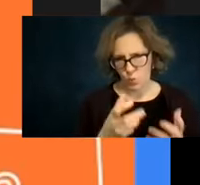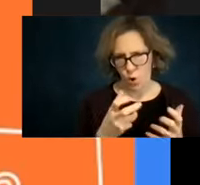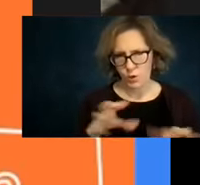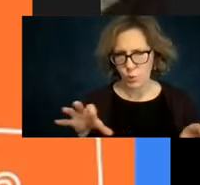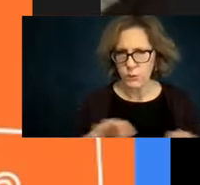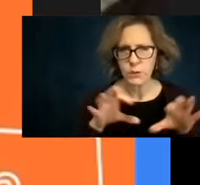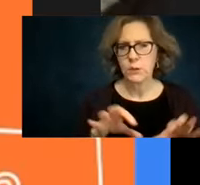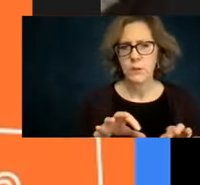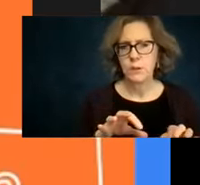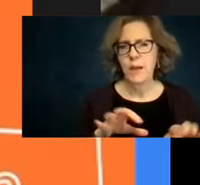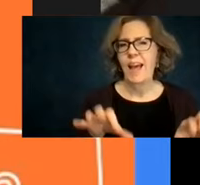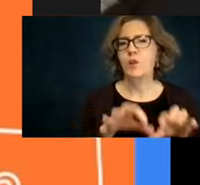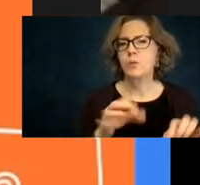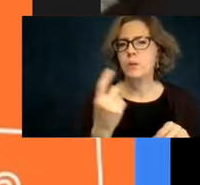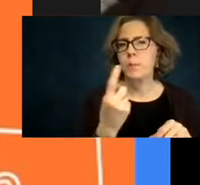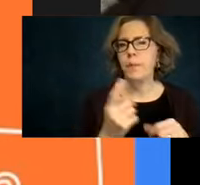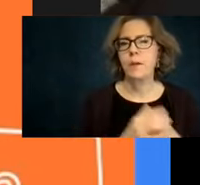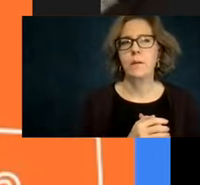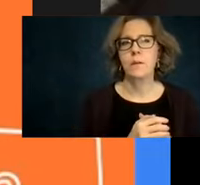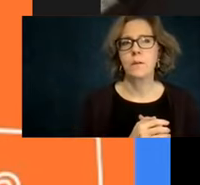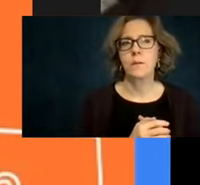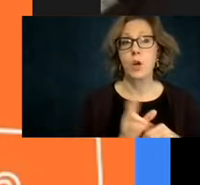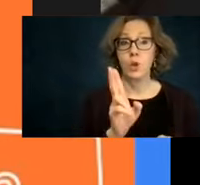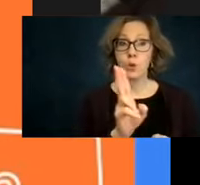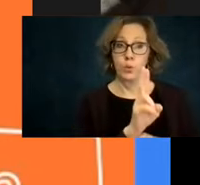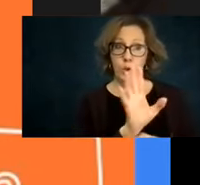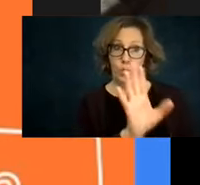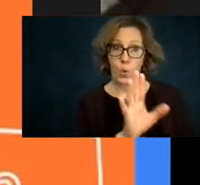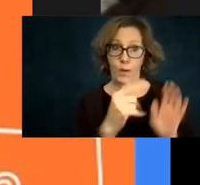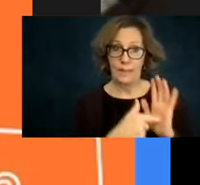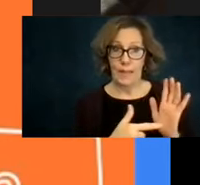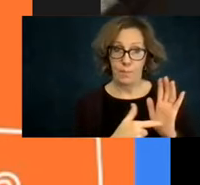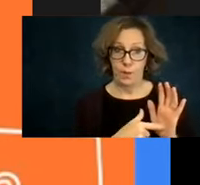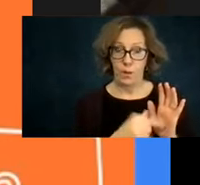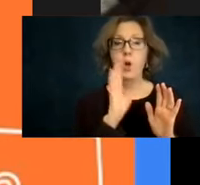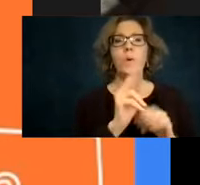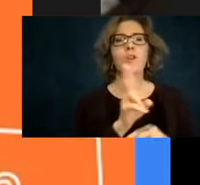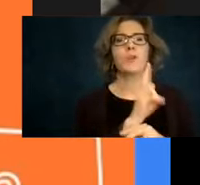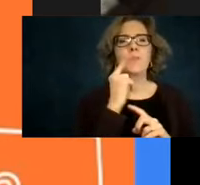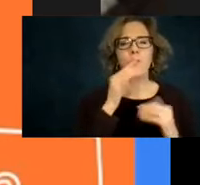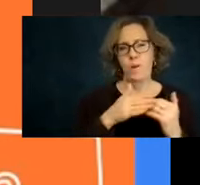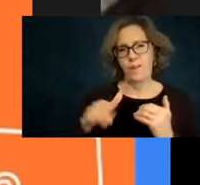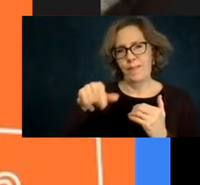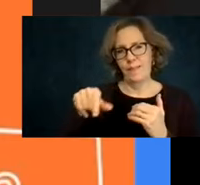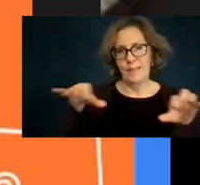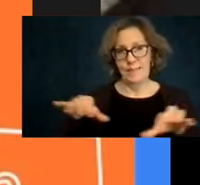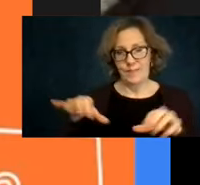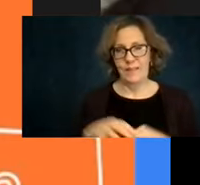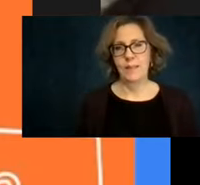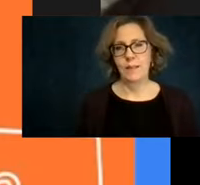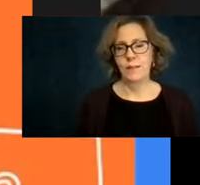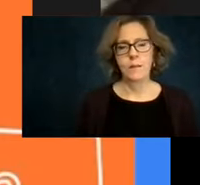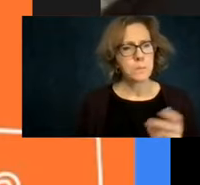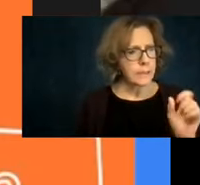on. We will use your example through all of the activities. Please tell